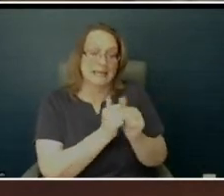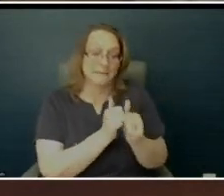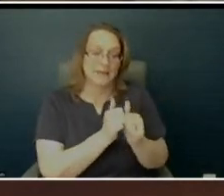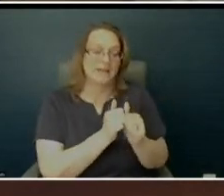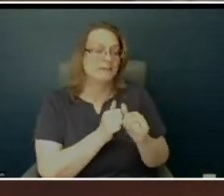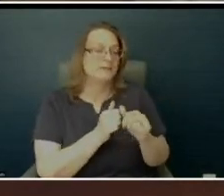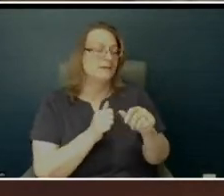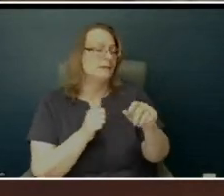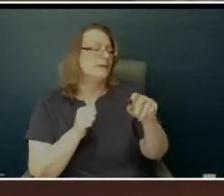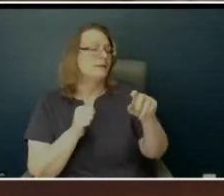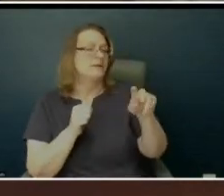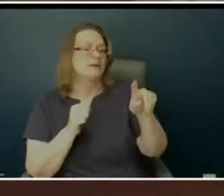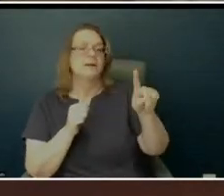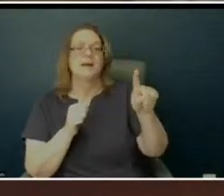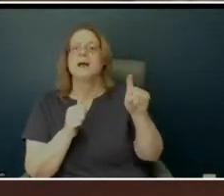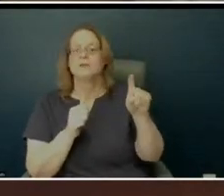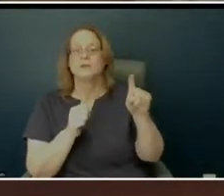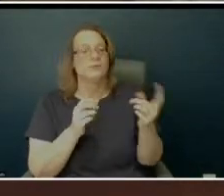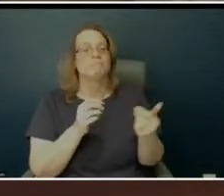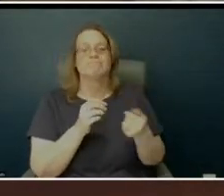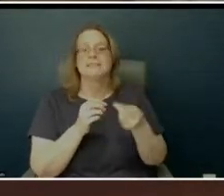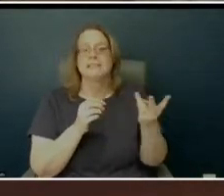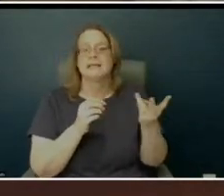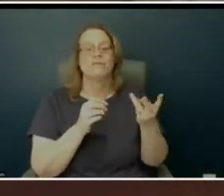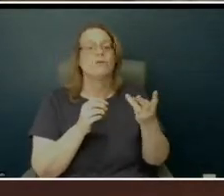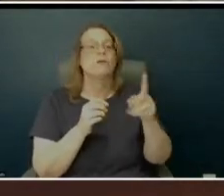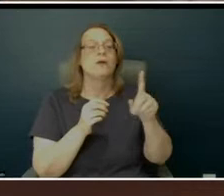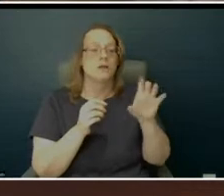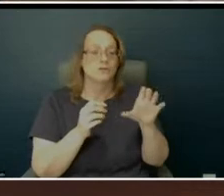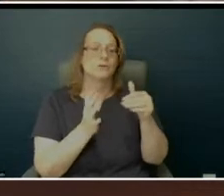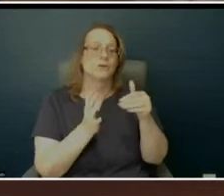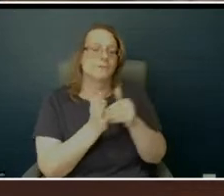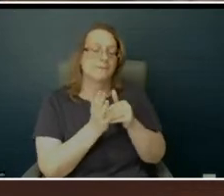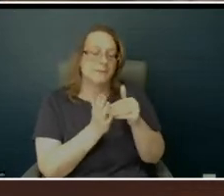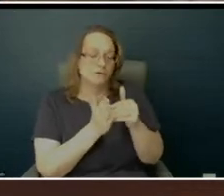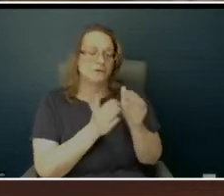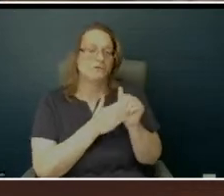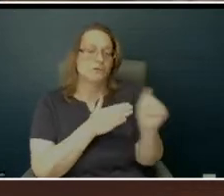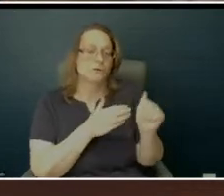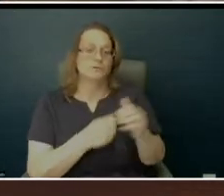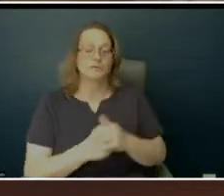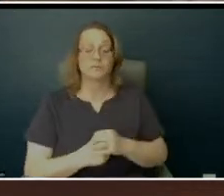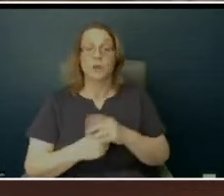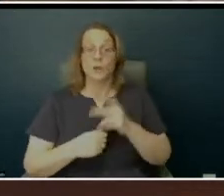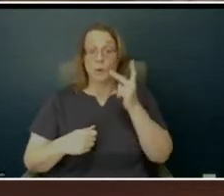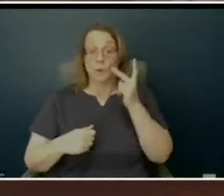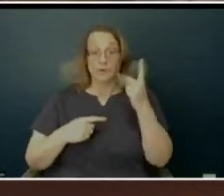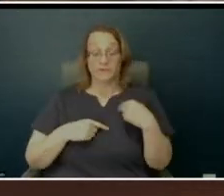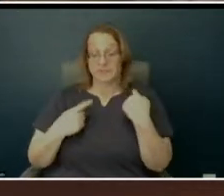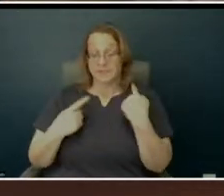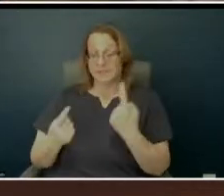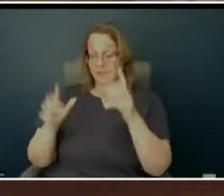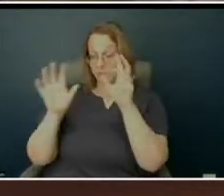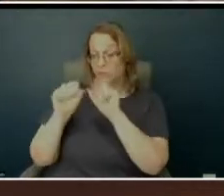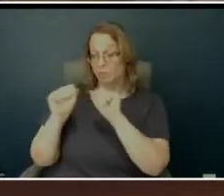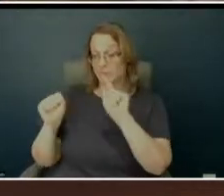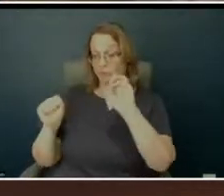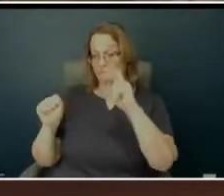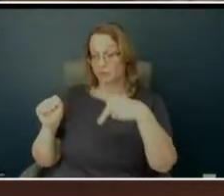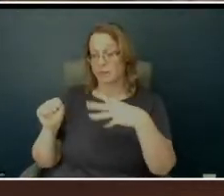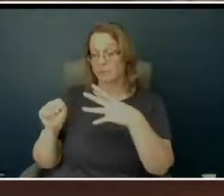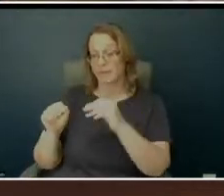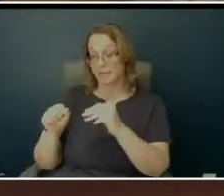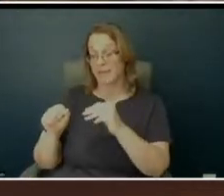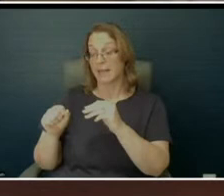false election fraud allegations. We have seen how President Trump and his allies corruptly attempted to pressure Vice